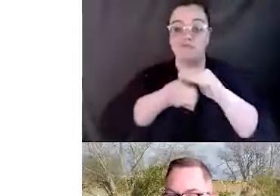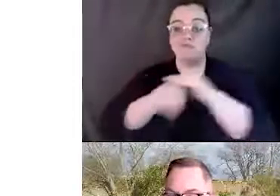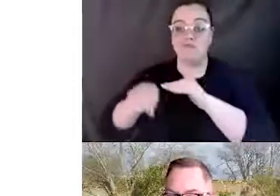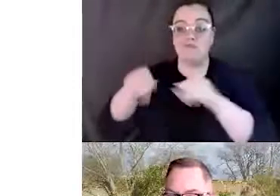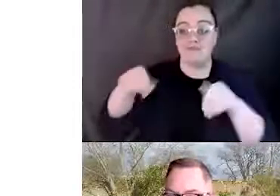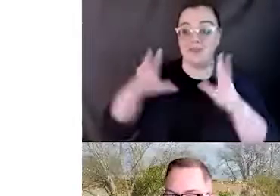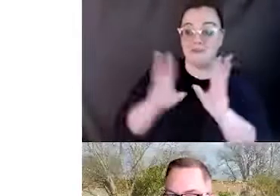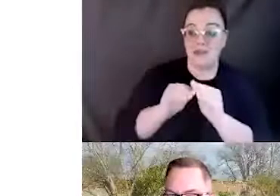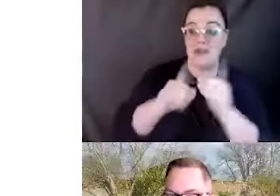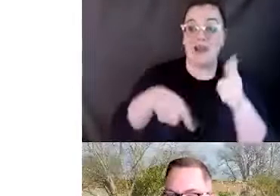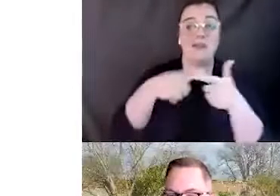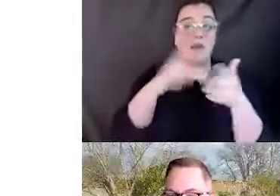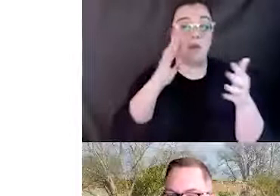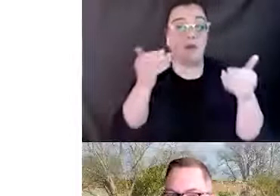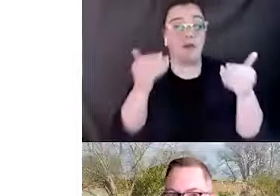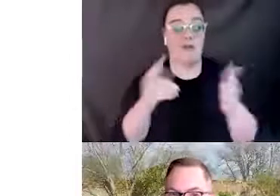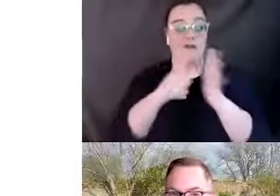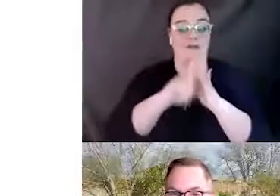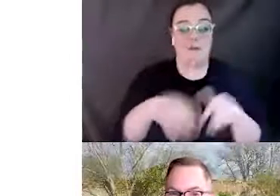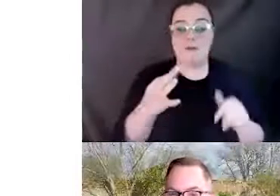before we officially kick off,